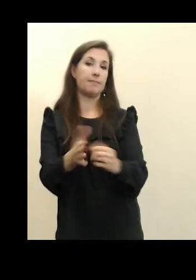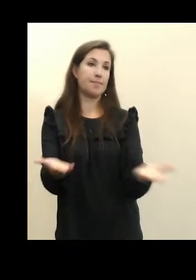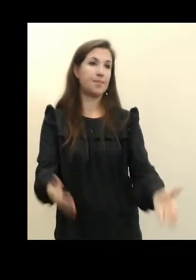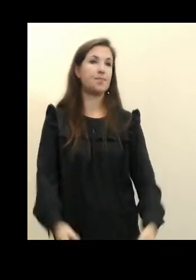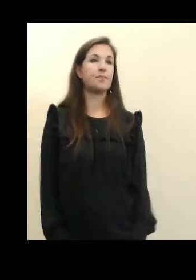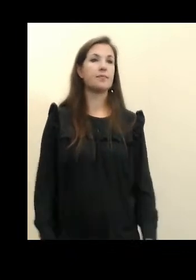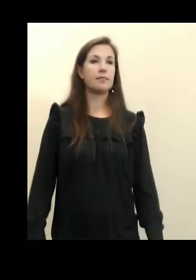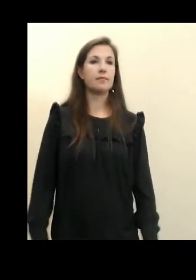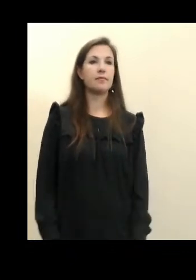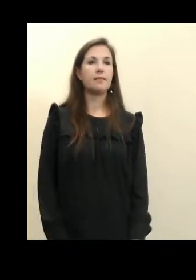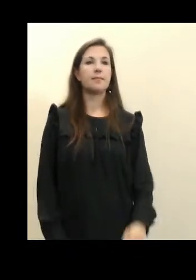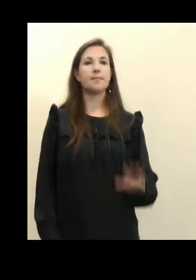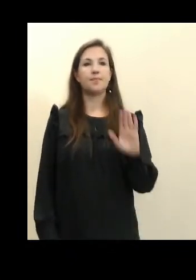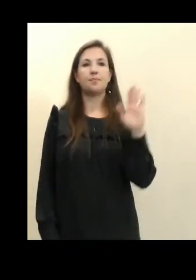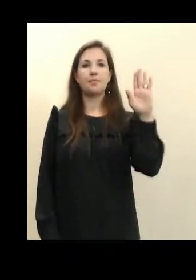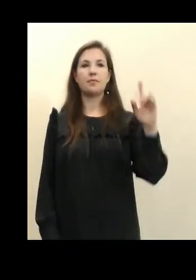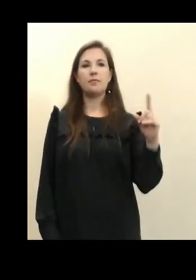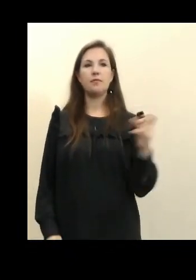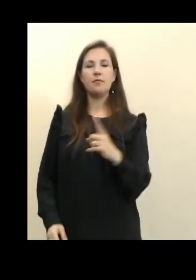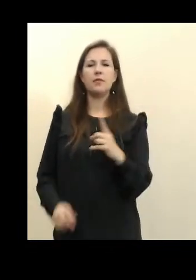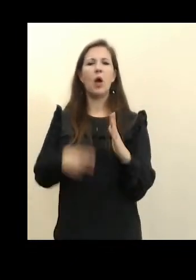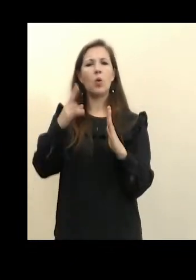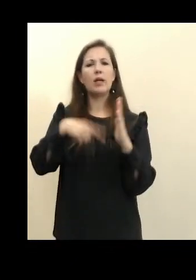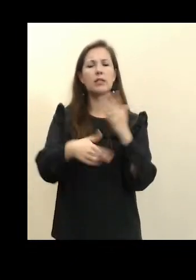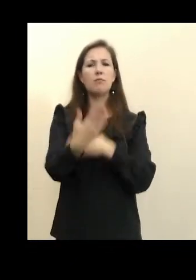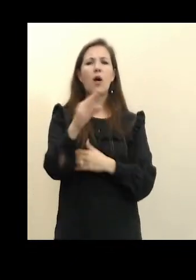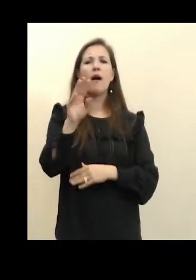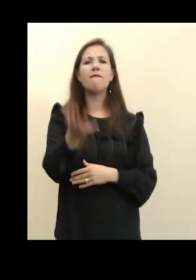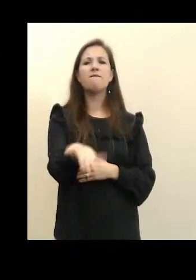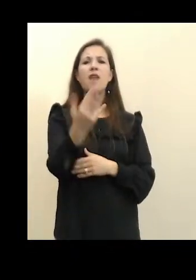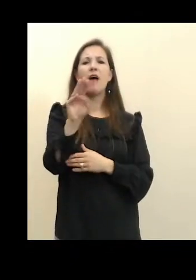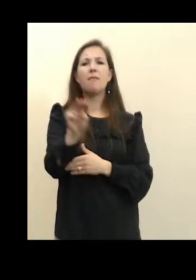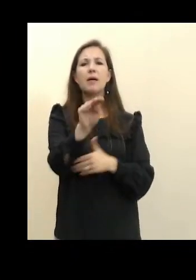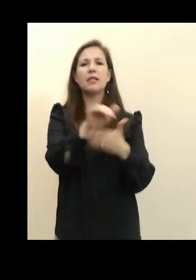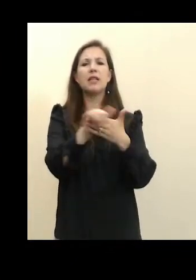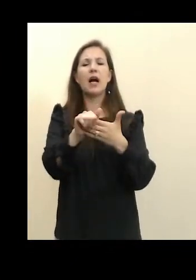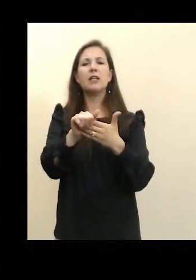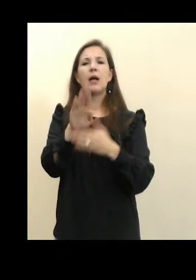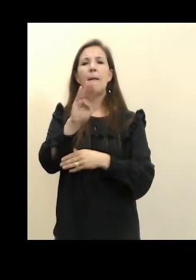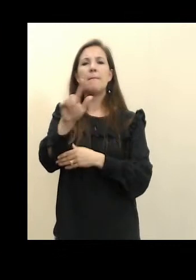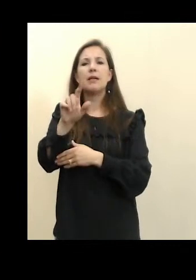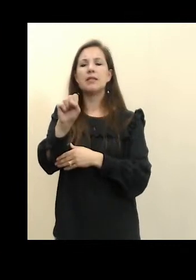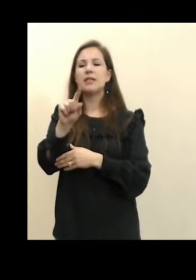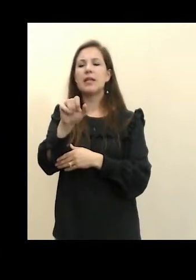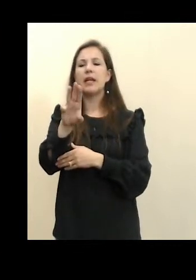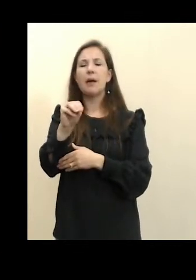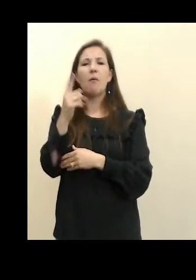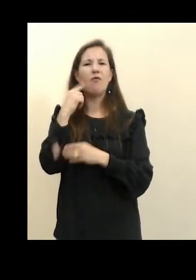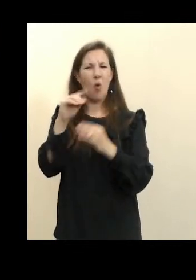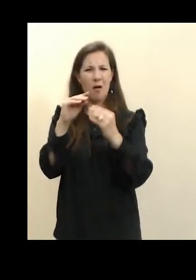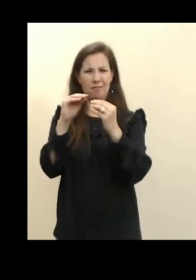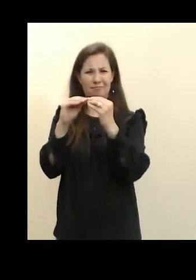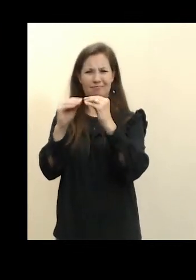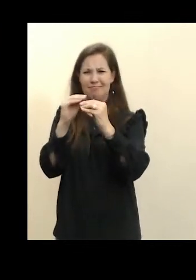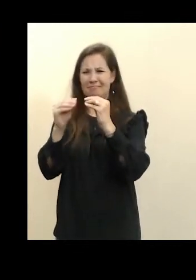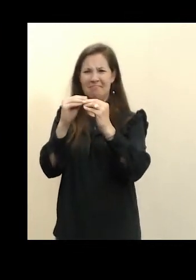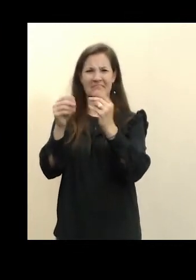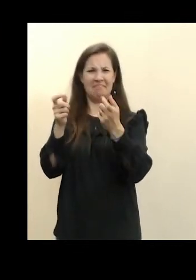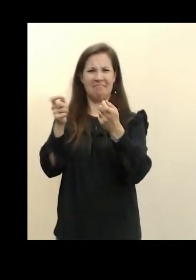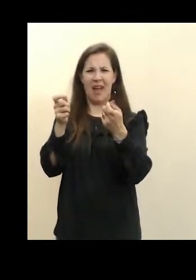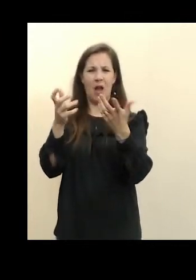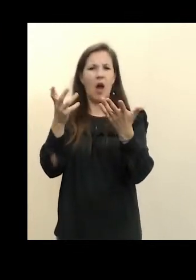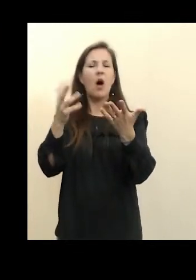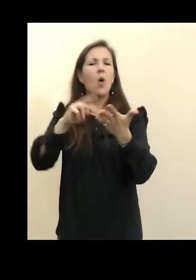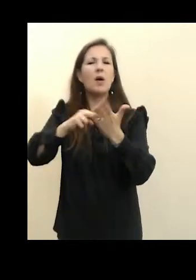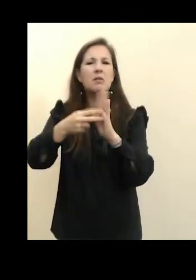COVID-19. Mark, I read this morning $5 million is going towards the Bill Stadium for maintenance. Could you just describe what